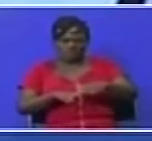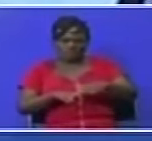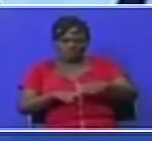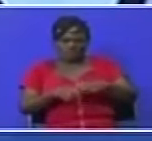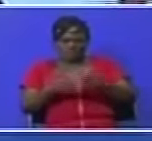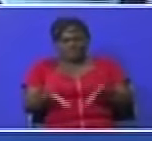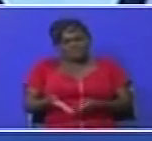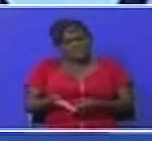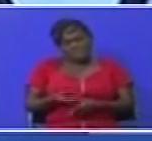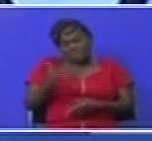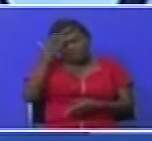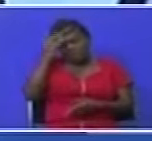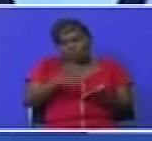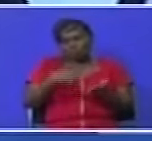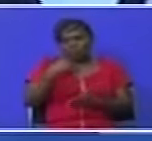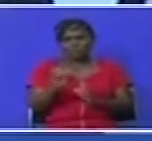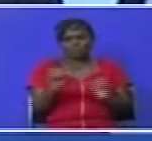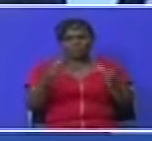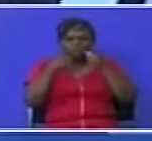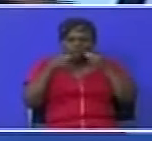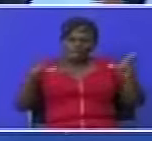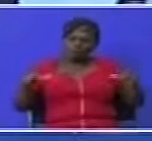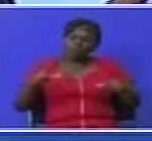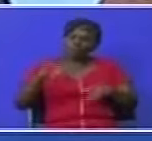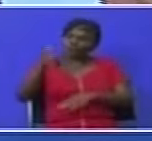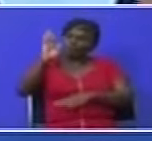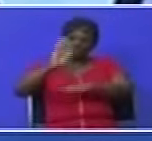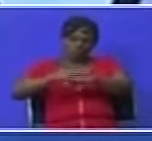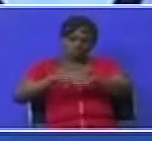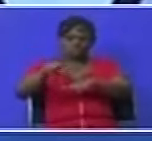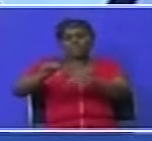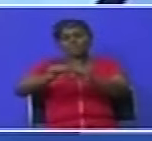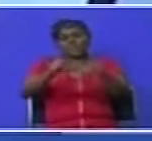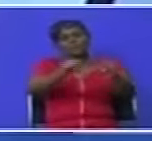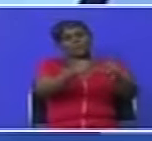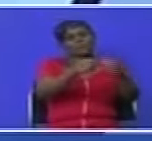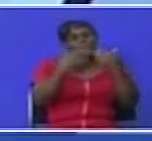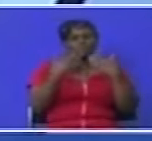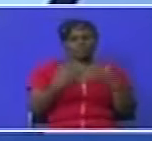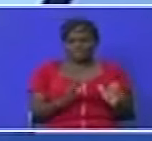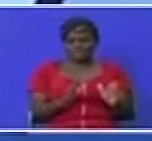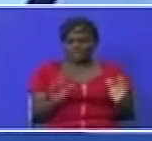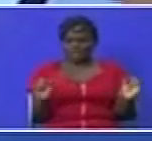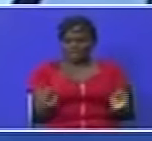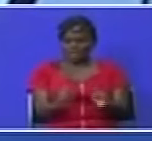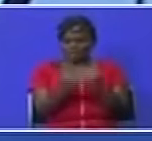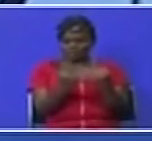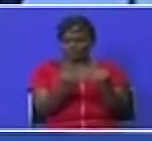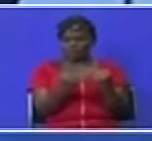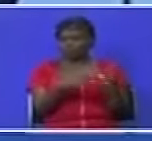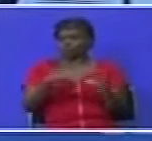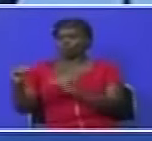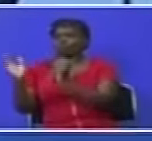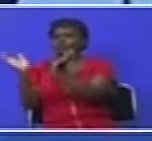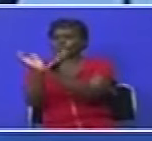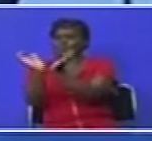Now I don't know what to say, because my language of God is good and prayer has been stolen and taken to the stadium and